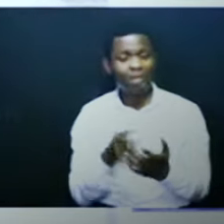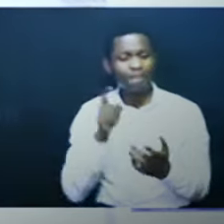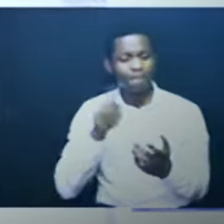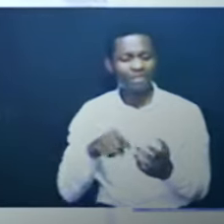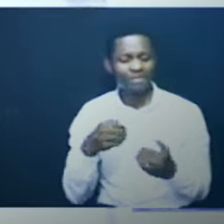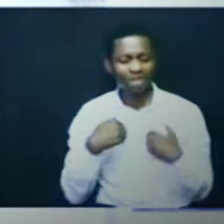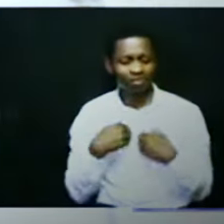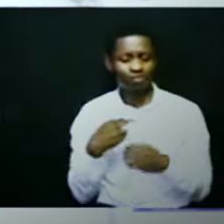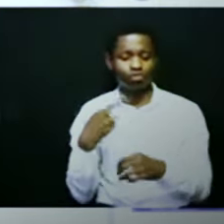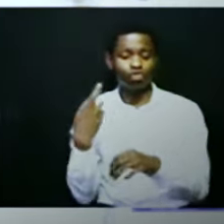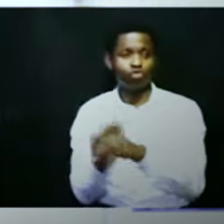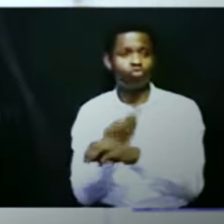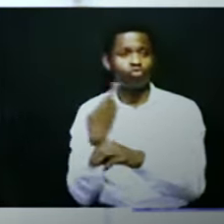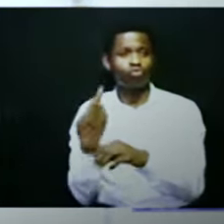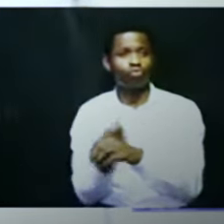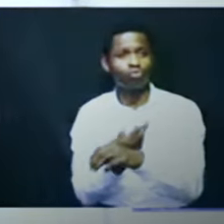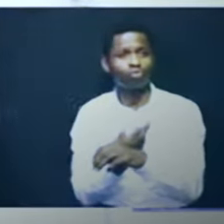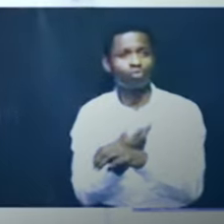had sold them.